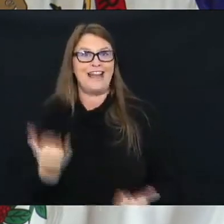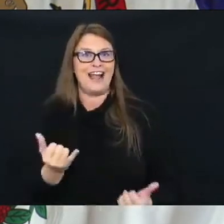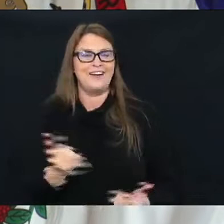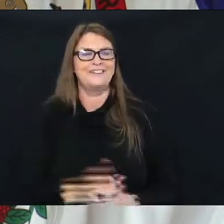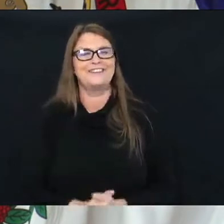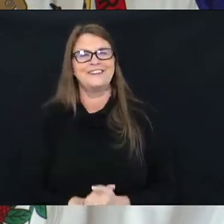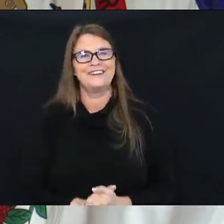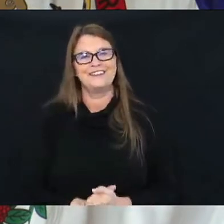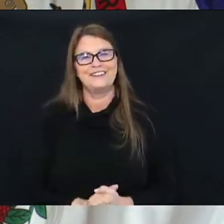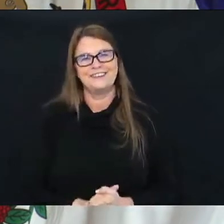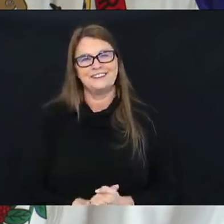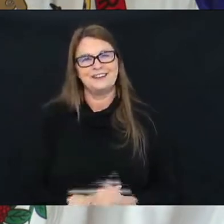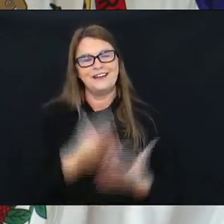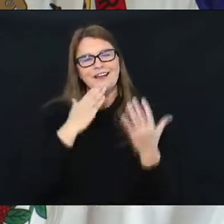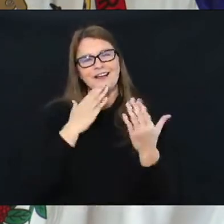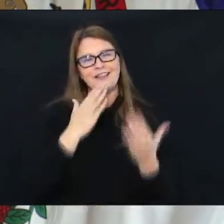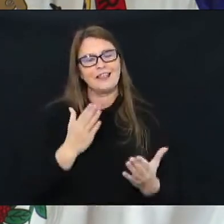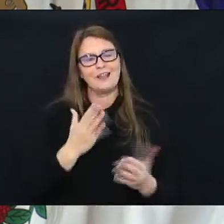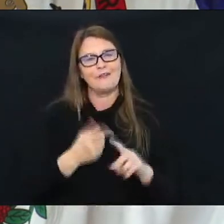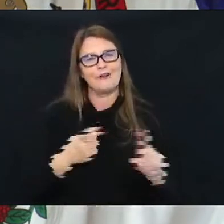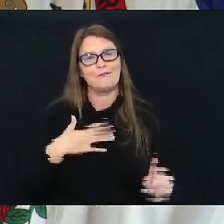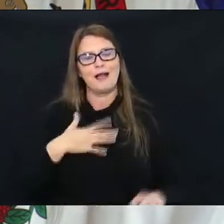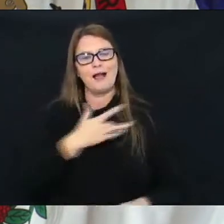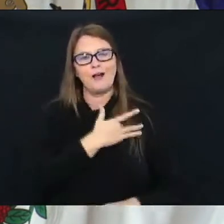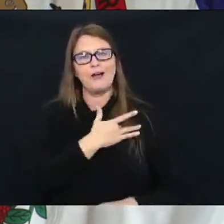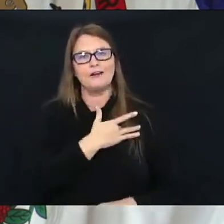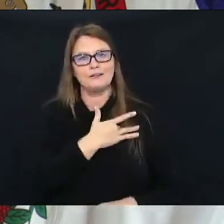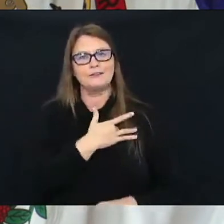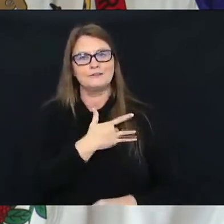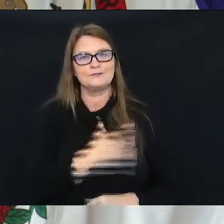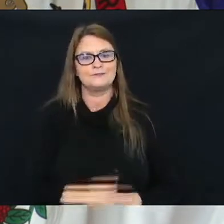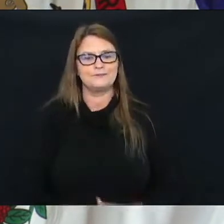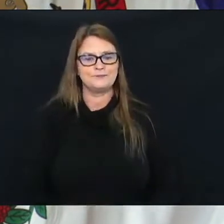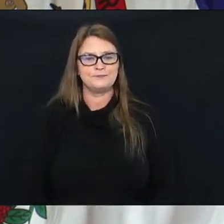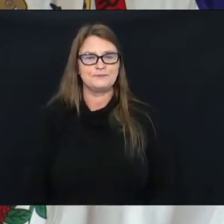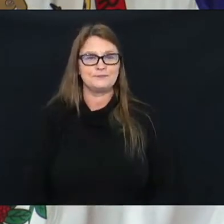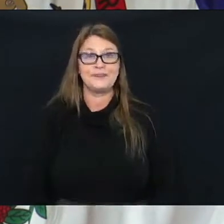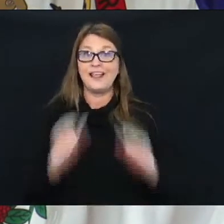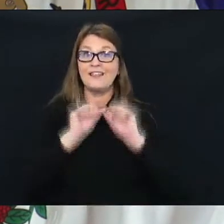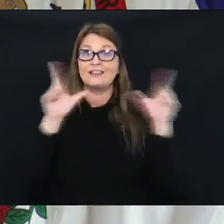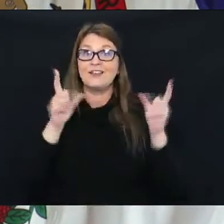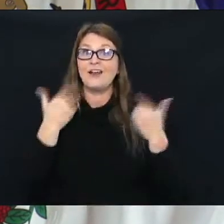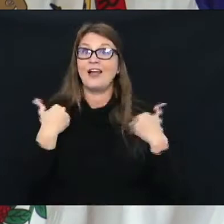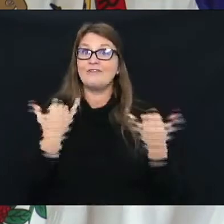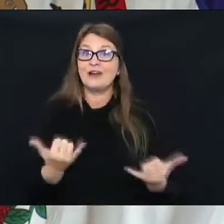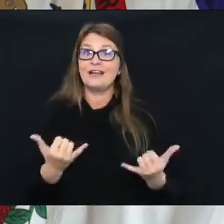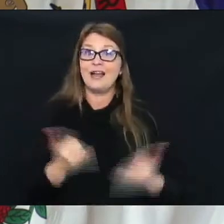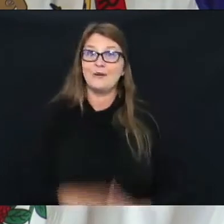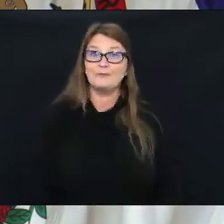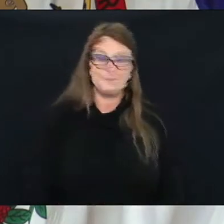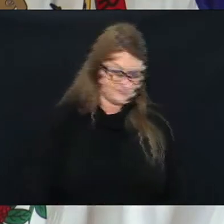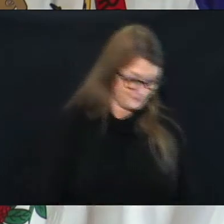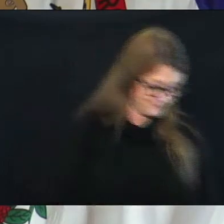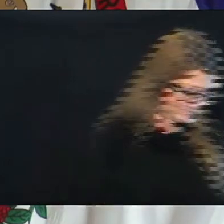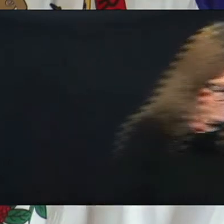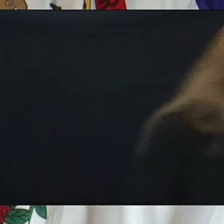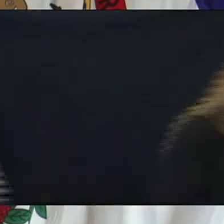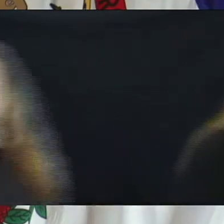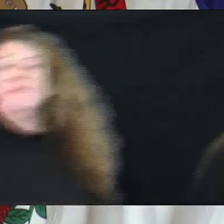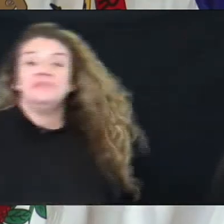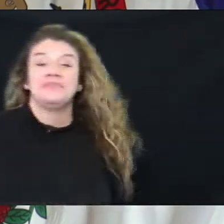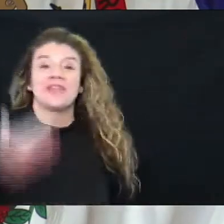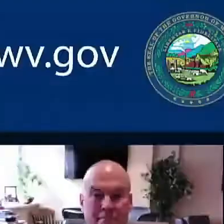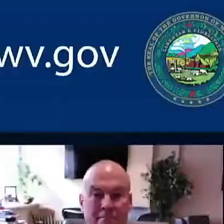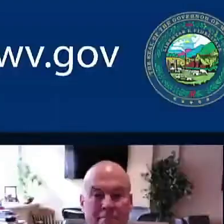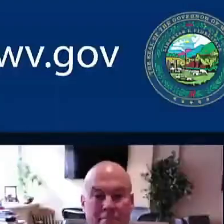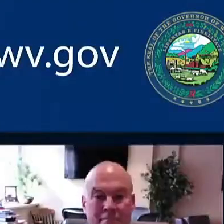And again, I thank you from the very, very bottom of my heart in every way. That's all I got right now. All right, thank you,